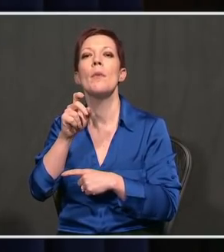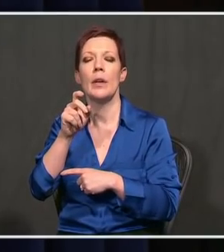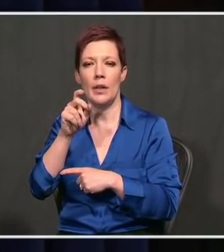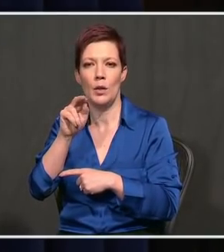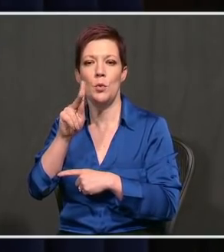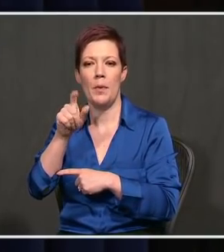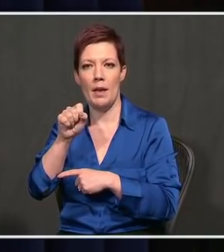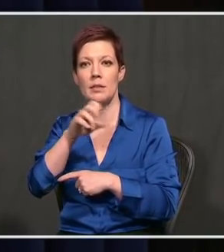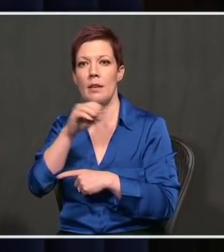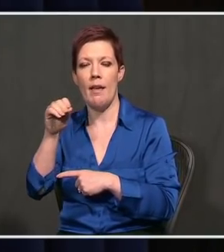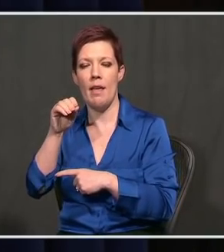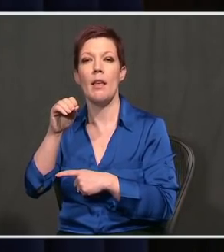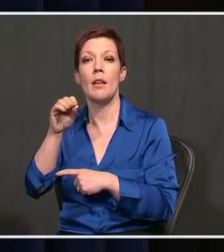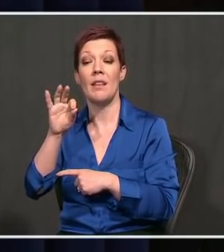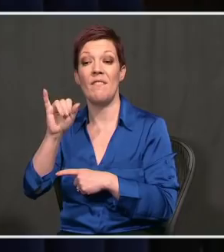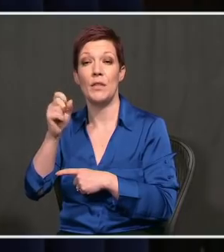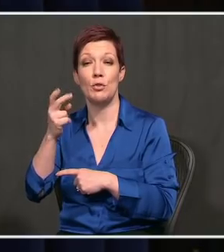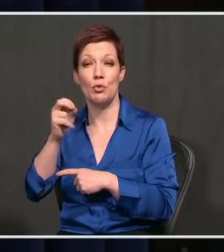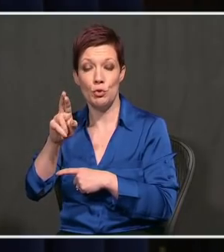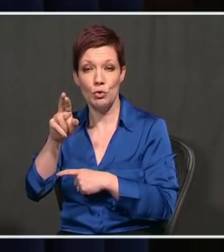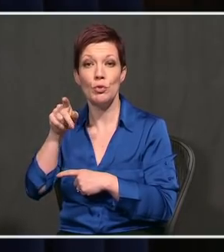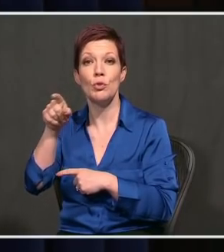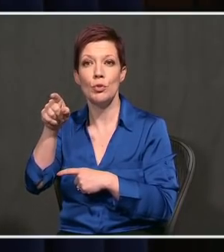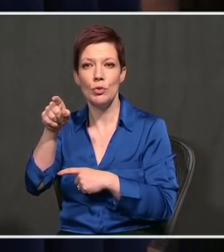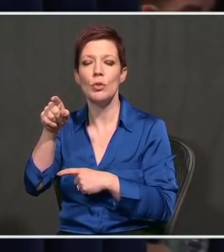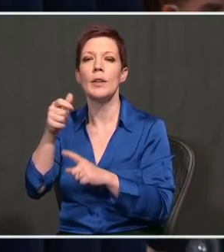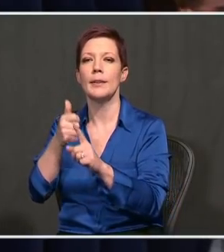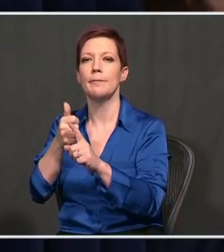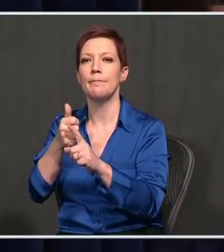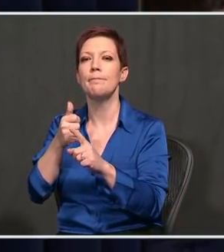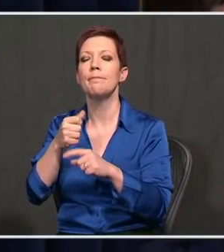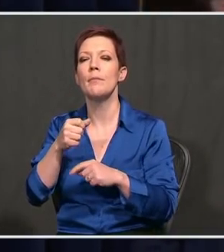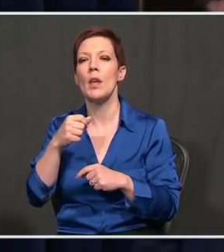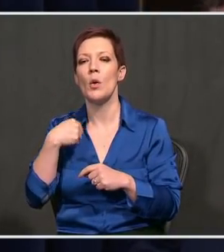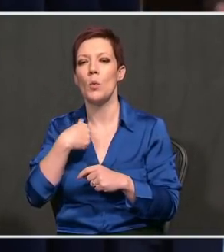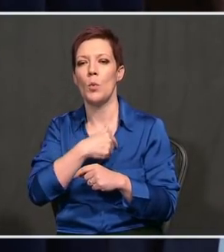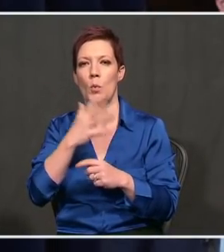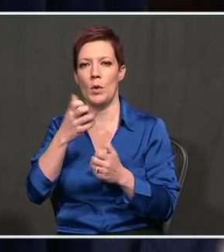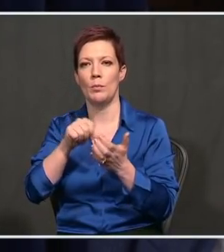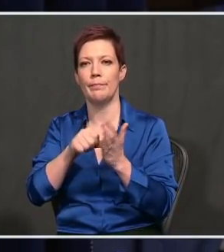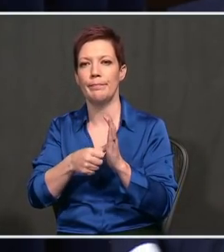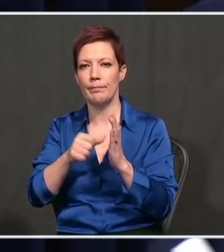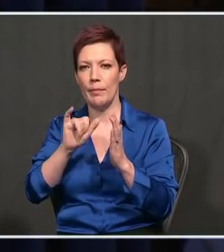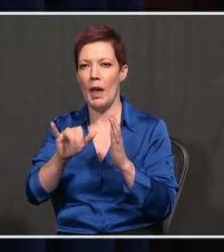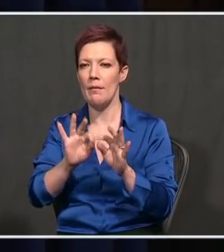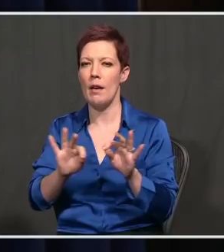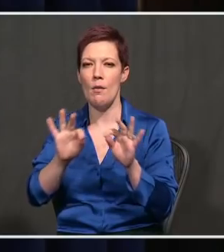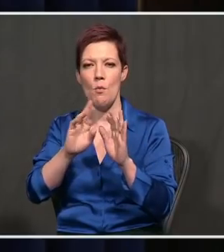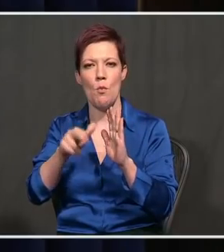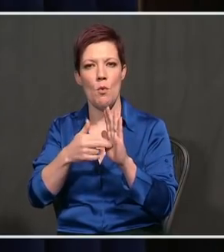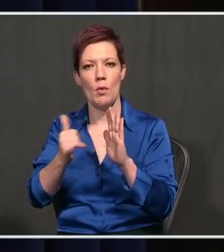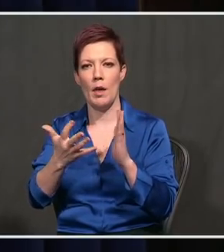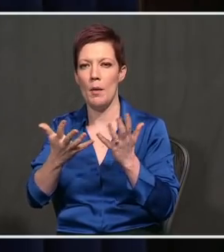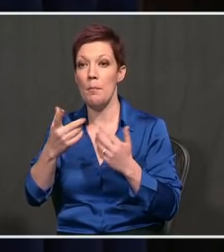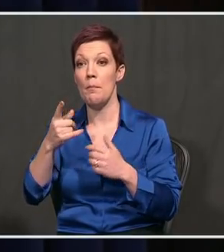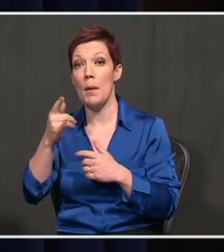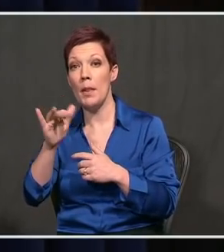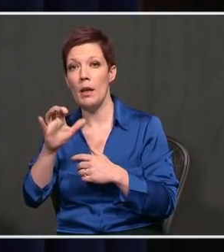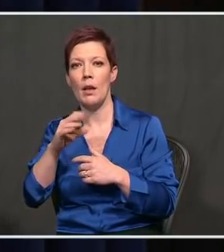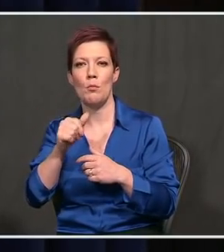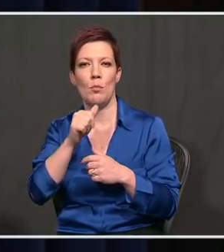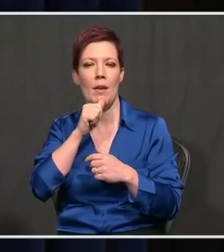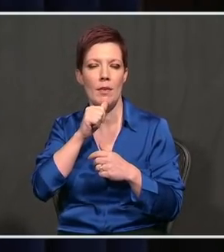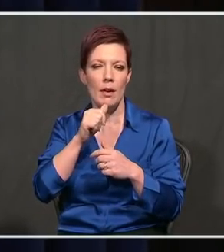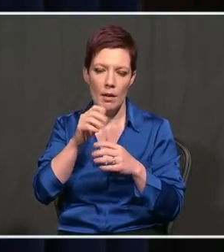Thermo Fisher. And I think just is a good time to reinforce again the vital role that the public-private partnership in Operation